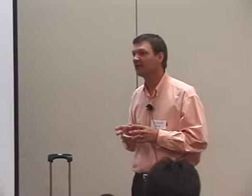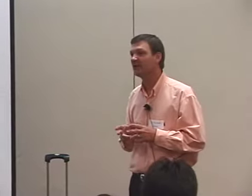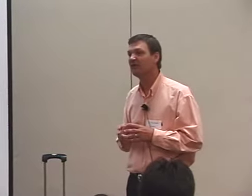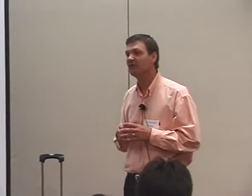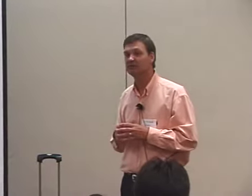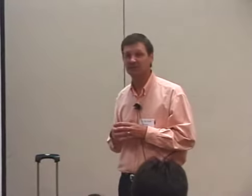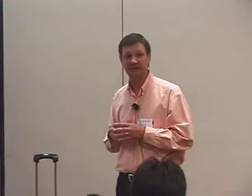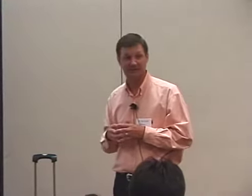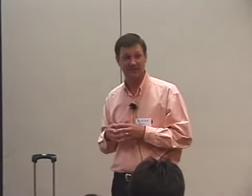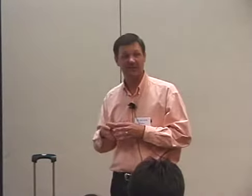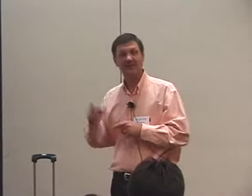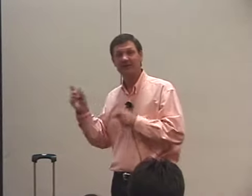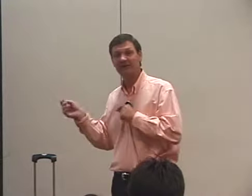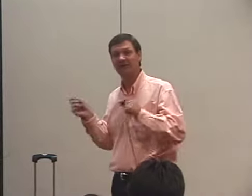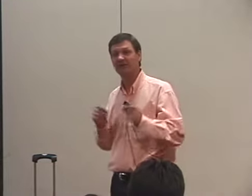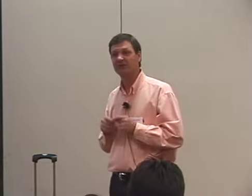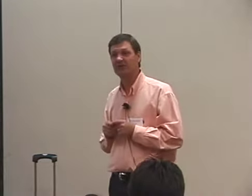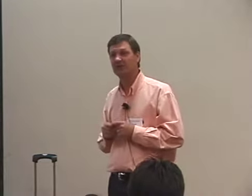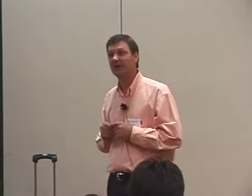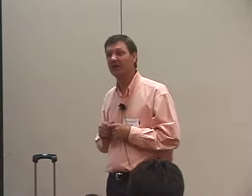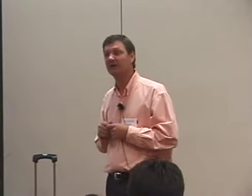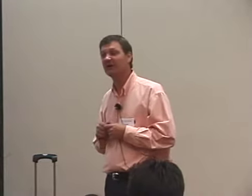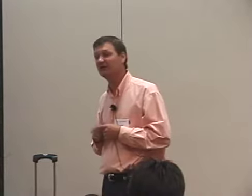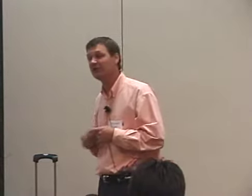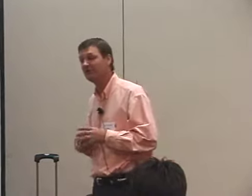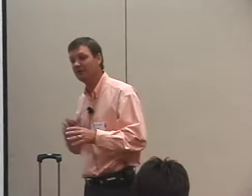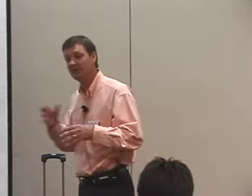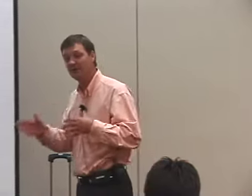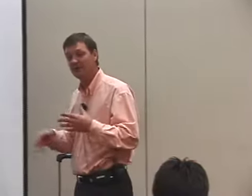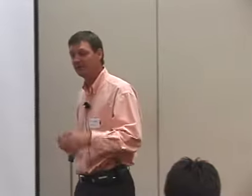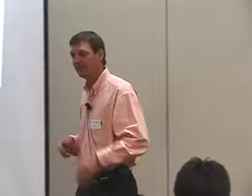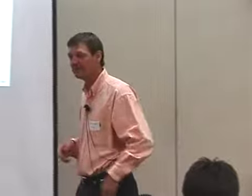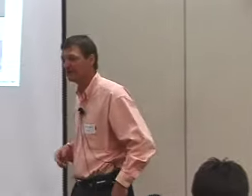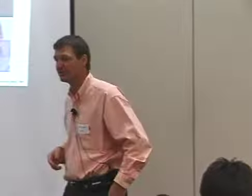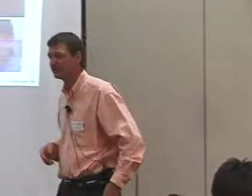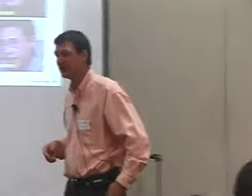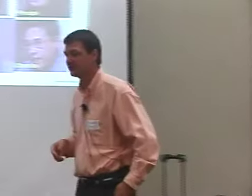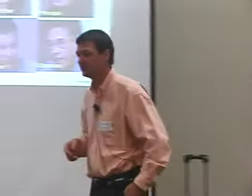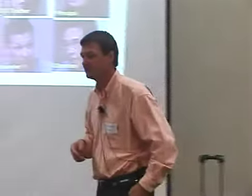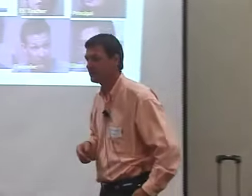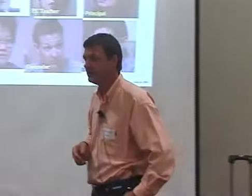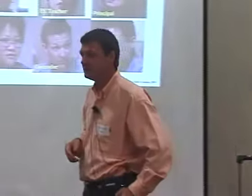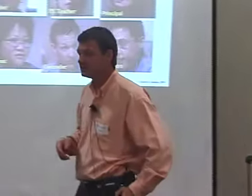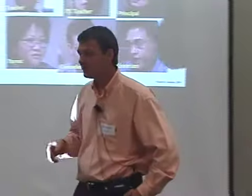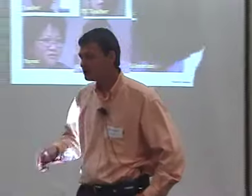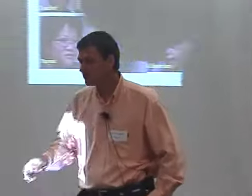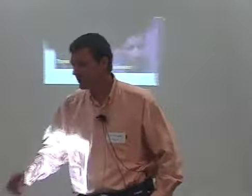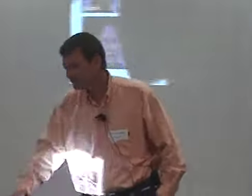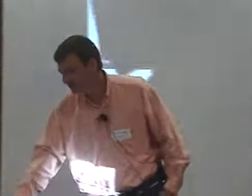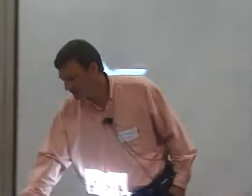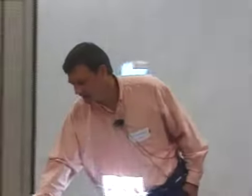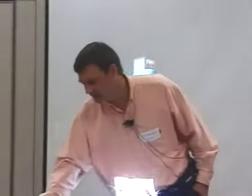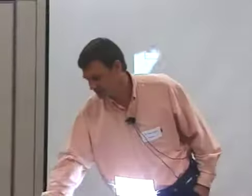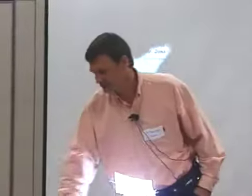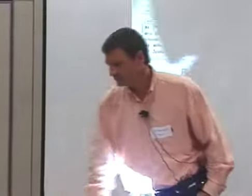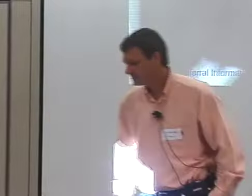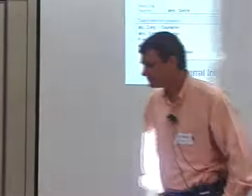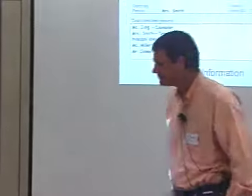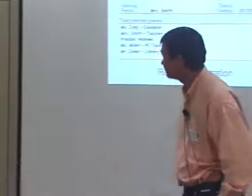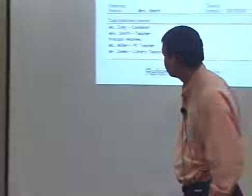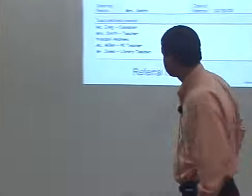and I'm going to have you discuss the kids that we're talking about, and I'm going to give you some information to discuss. So here's the way we started out.